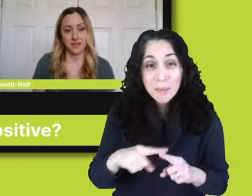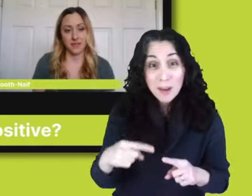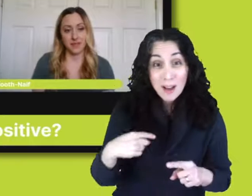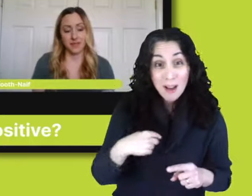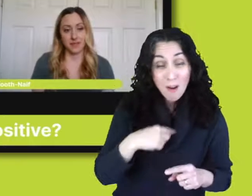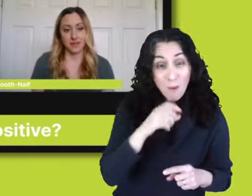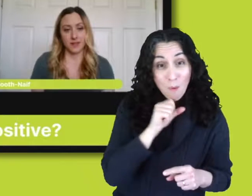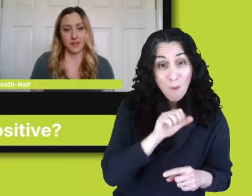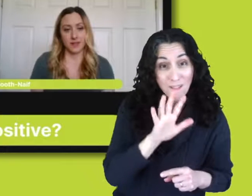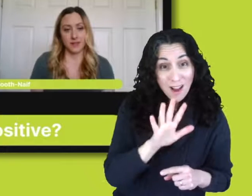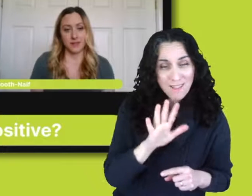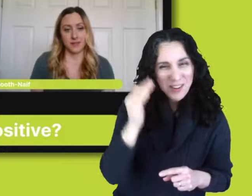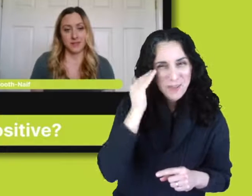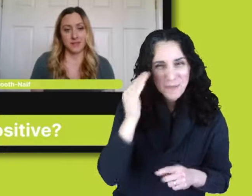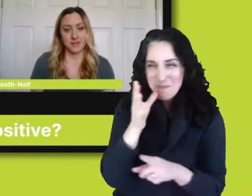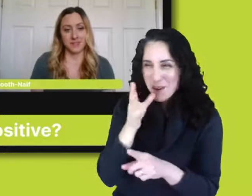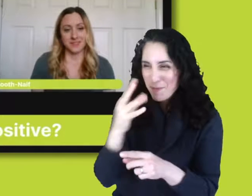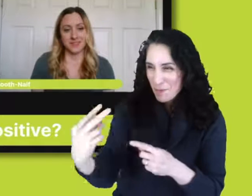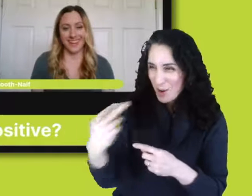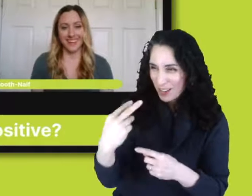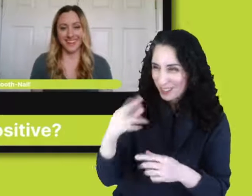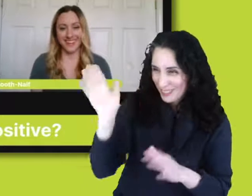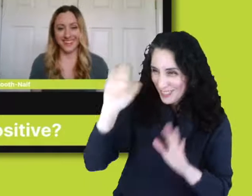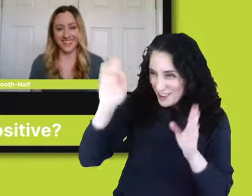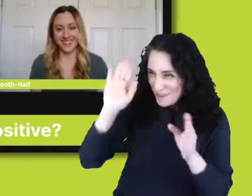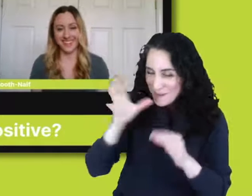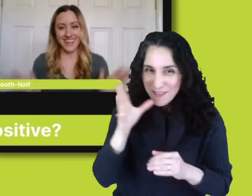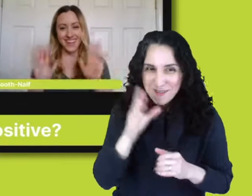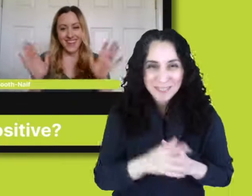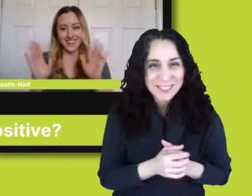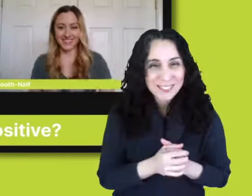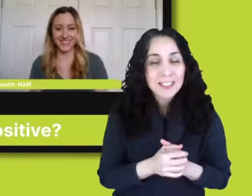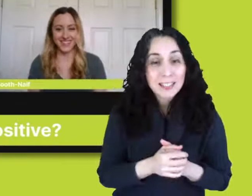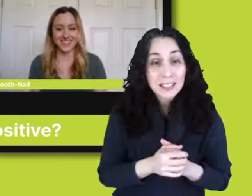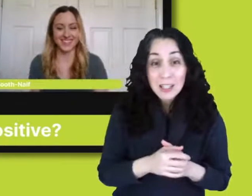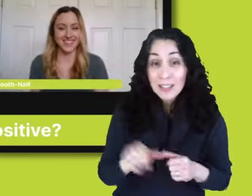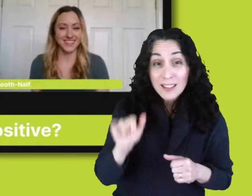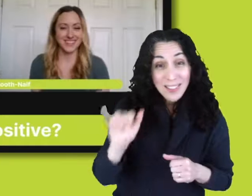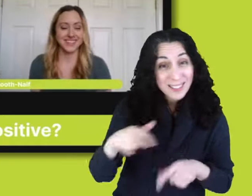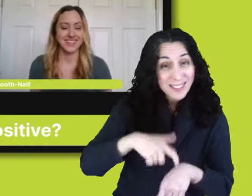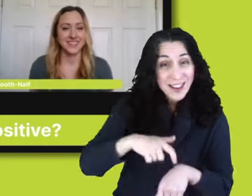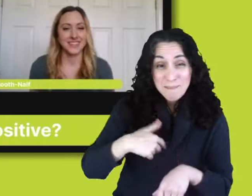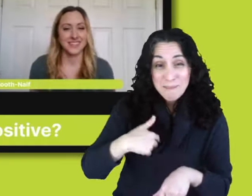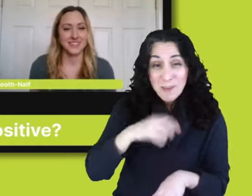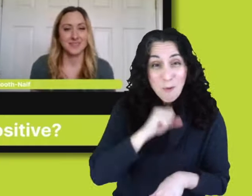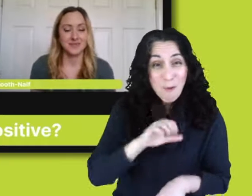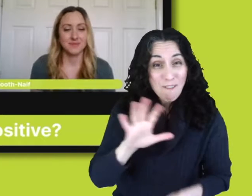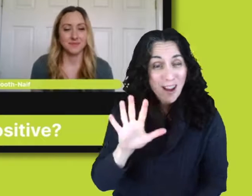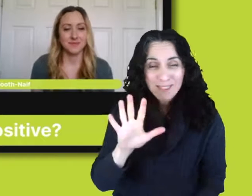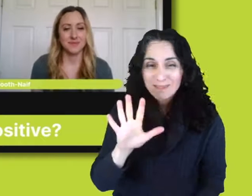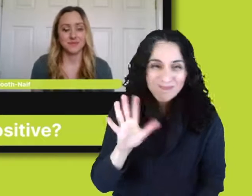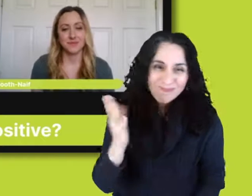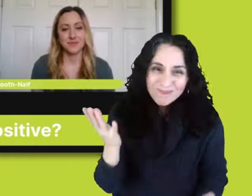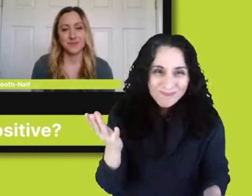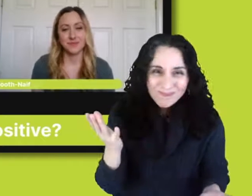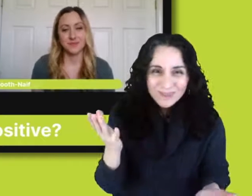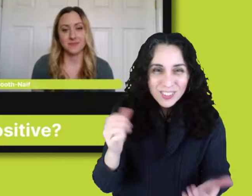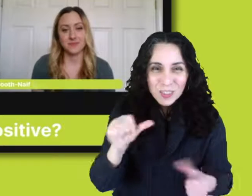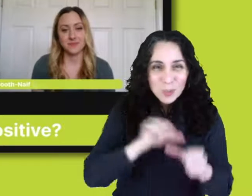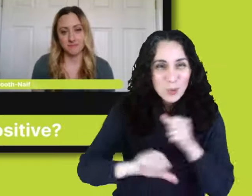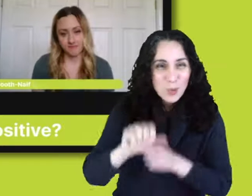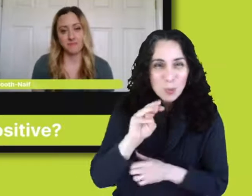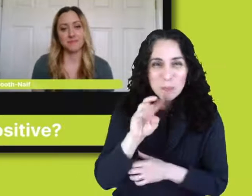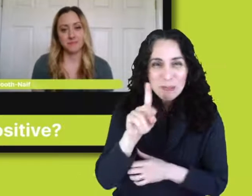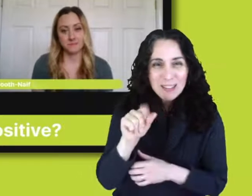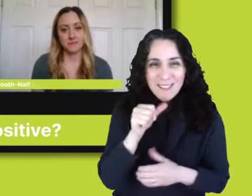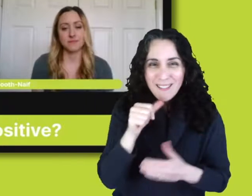5 years old, and actually my mom's watching, hi mom, we actually didn't have this option to turn to social